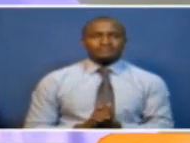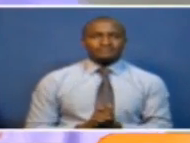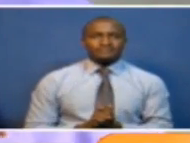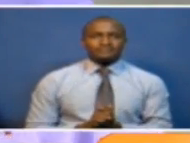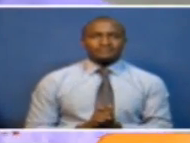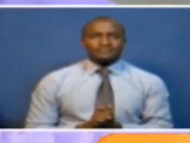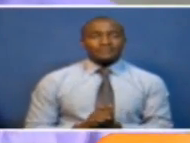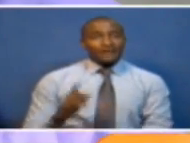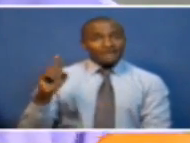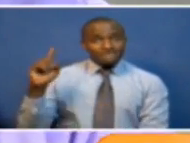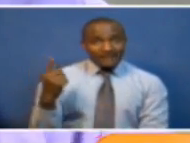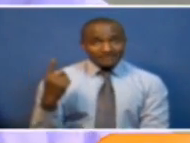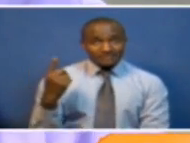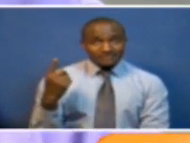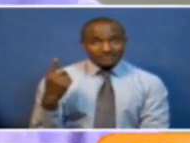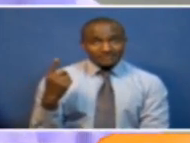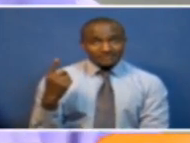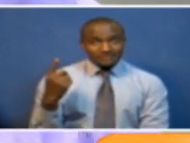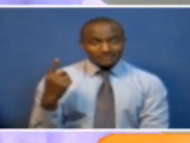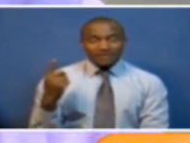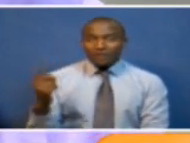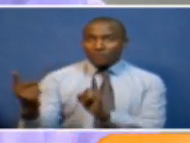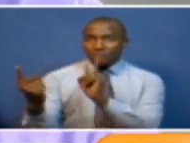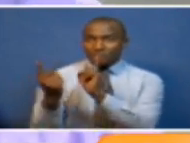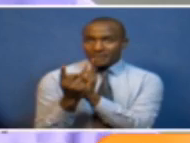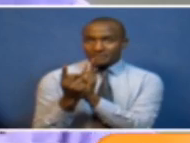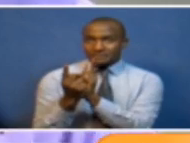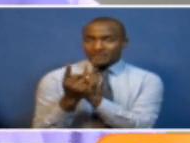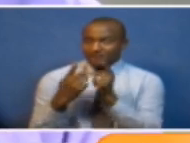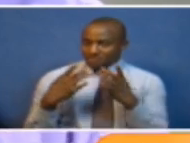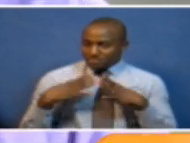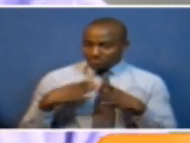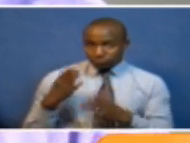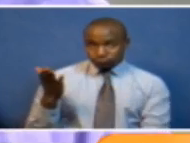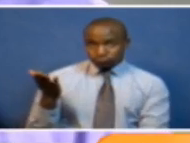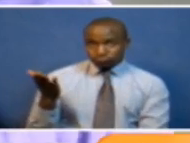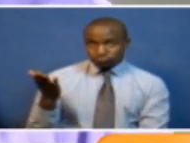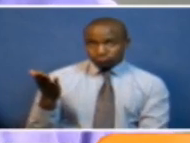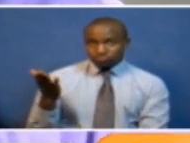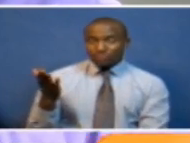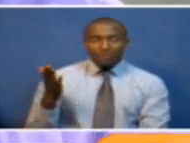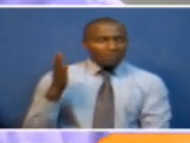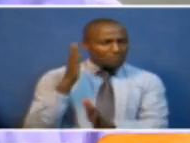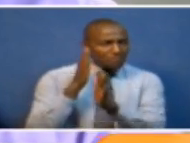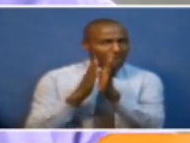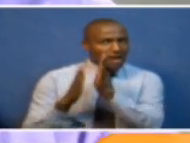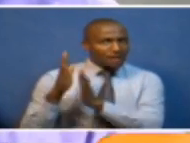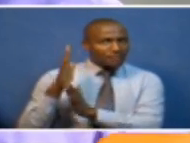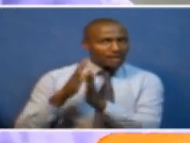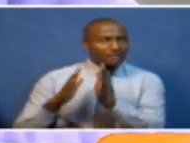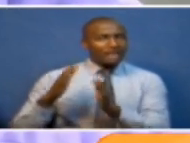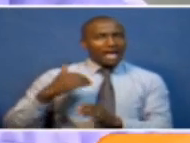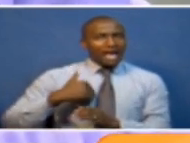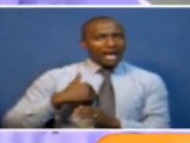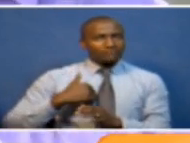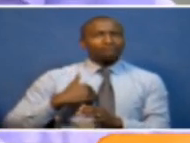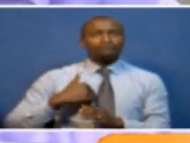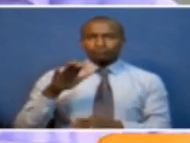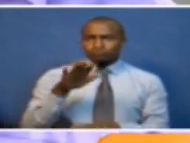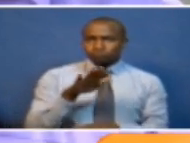We first met these guys who had this dream of having a wind farm in this